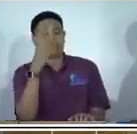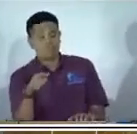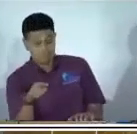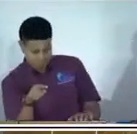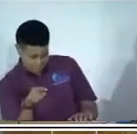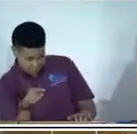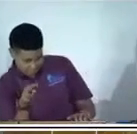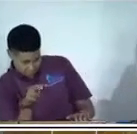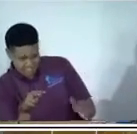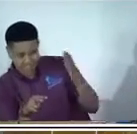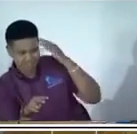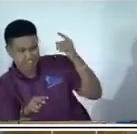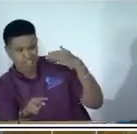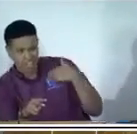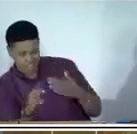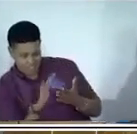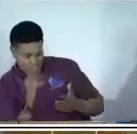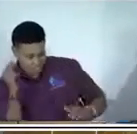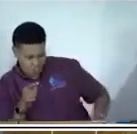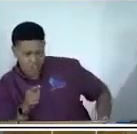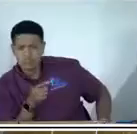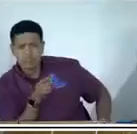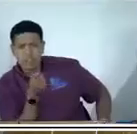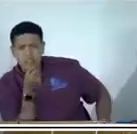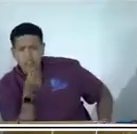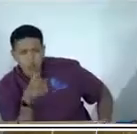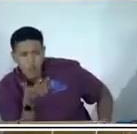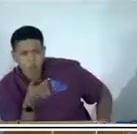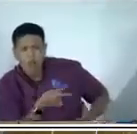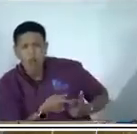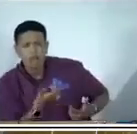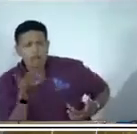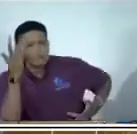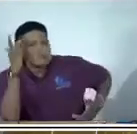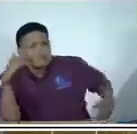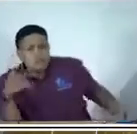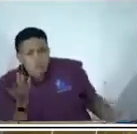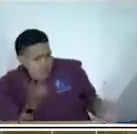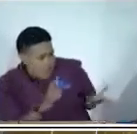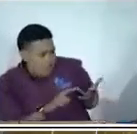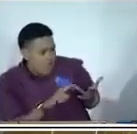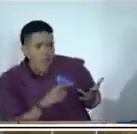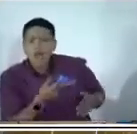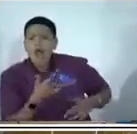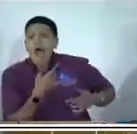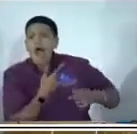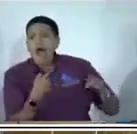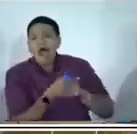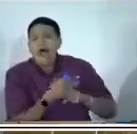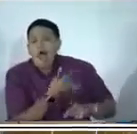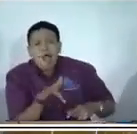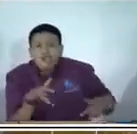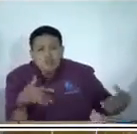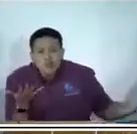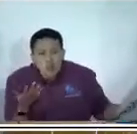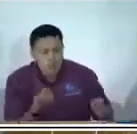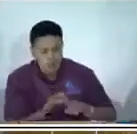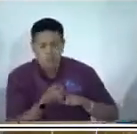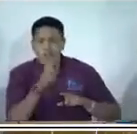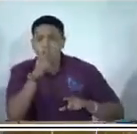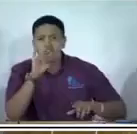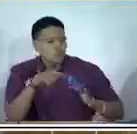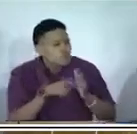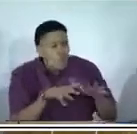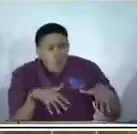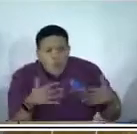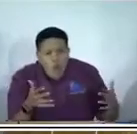what were your symptoms, how are you being treated, what are you allergic to, if you have x-rays, what those x-rays showed, and the doctor will